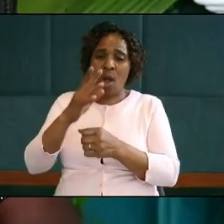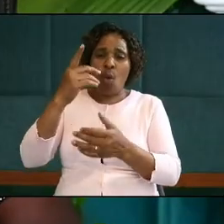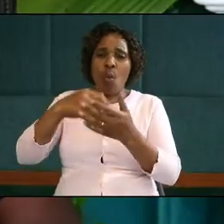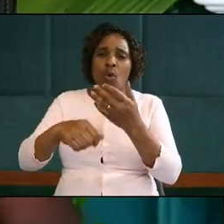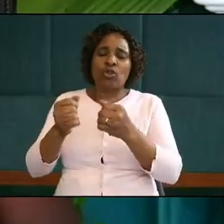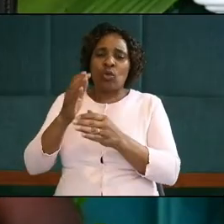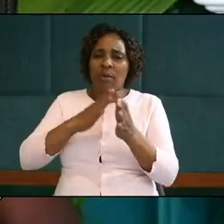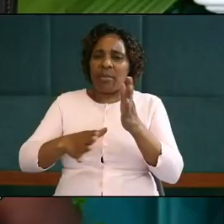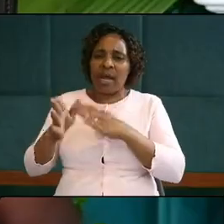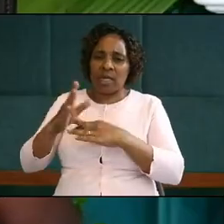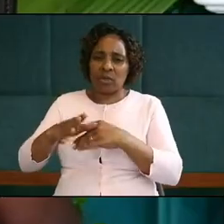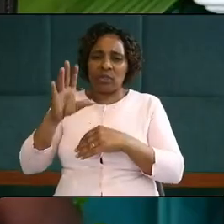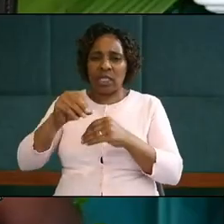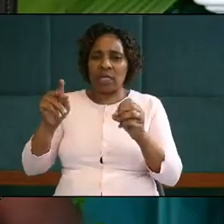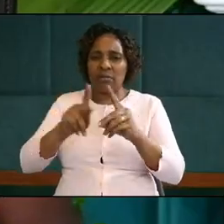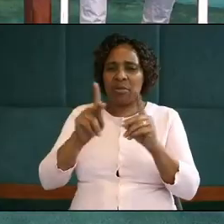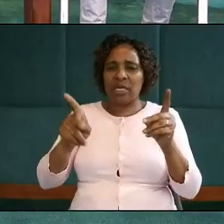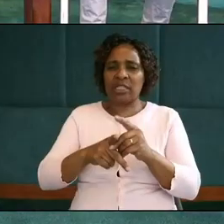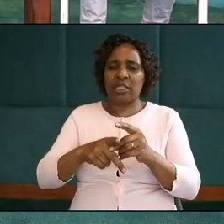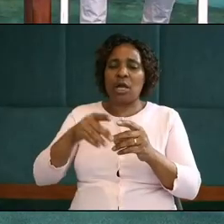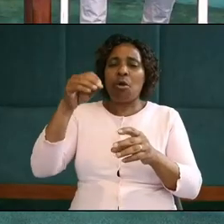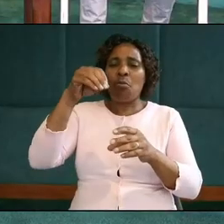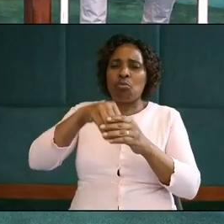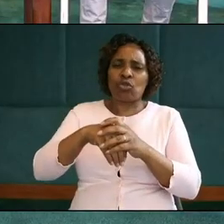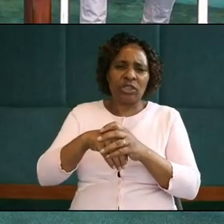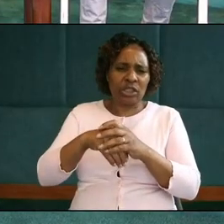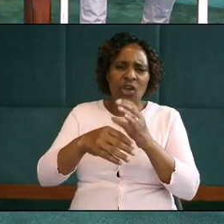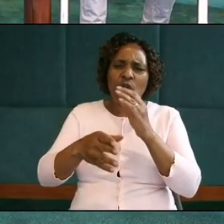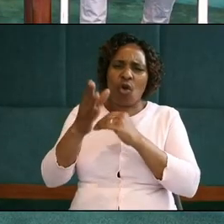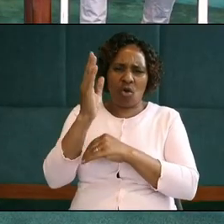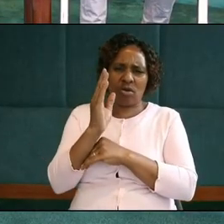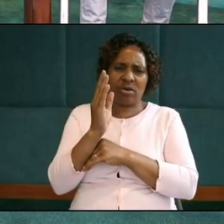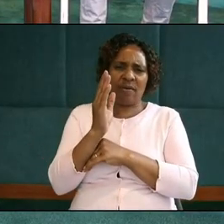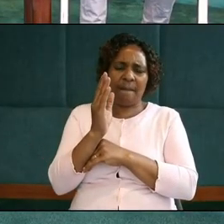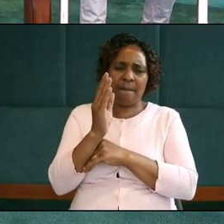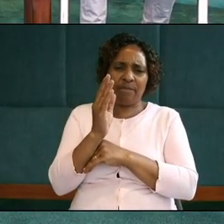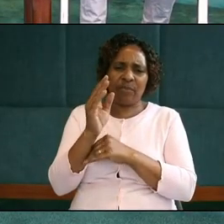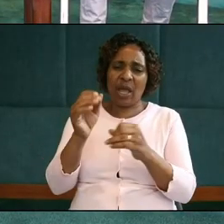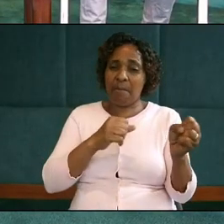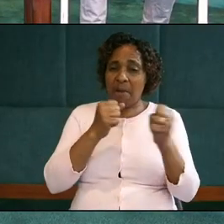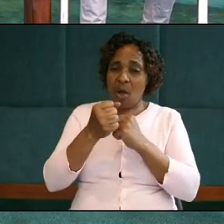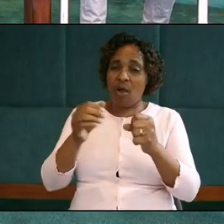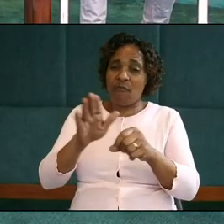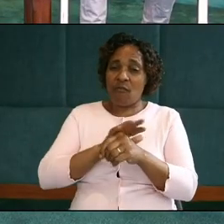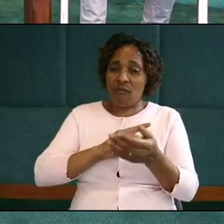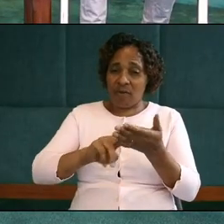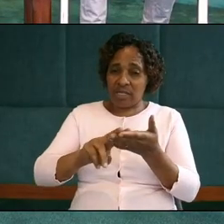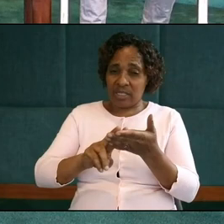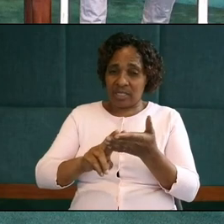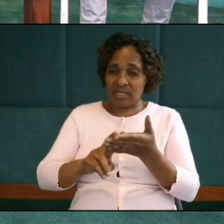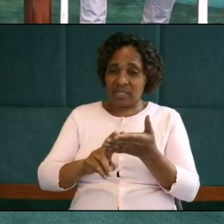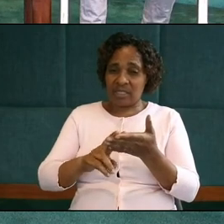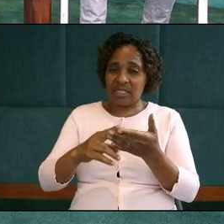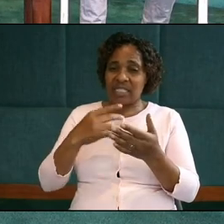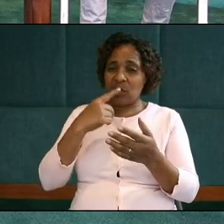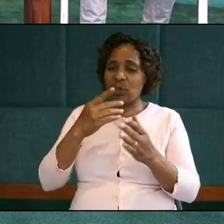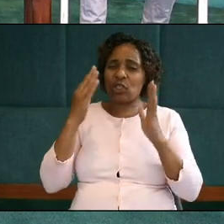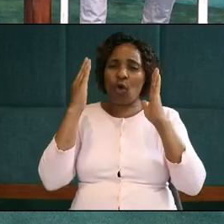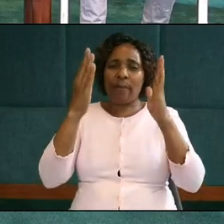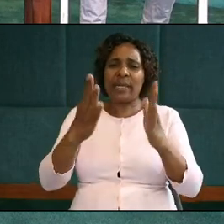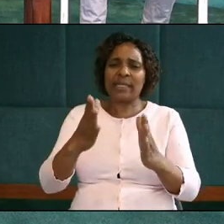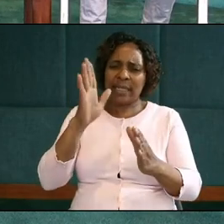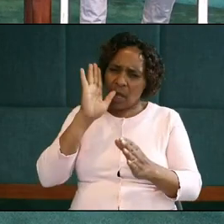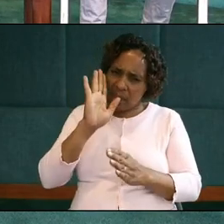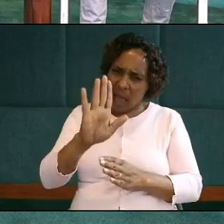will take place. Put God, that's such a powerful verse. You know, 16 verse 3, it says, my version says, commit thy